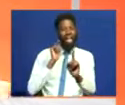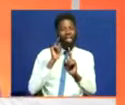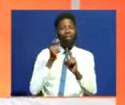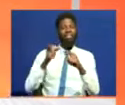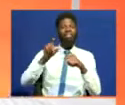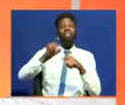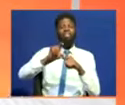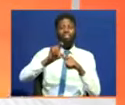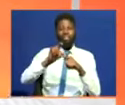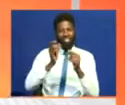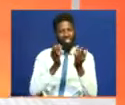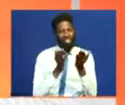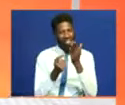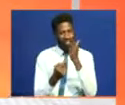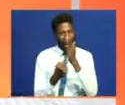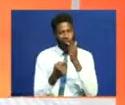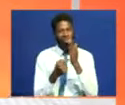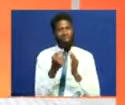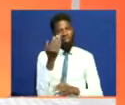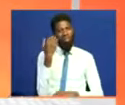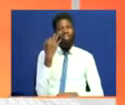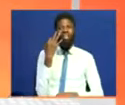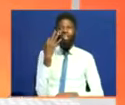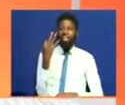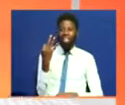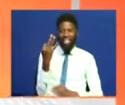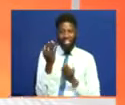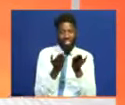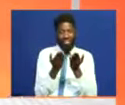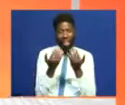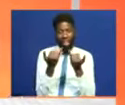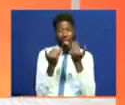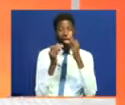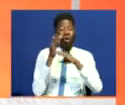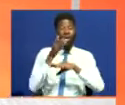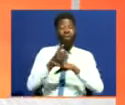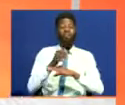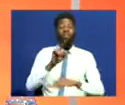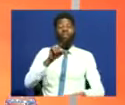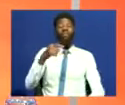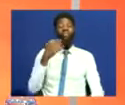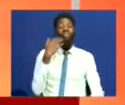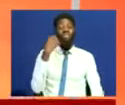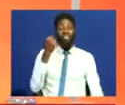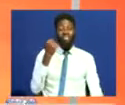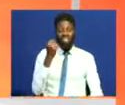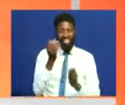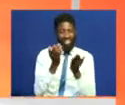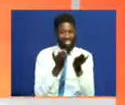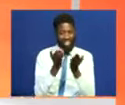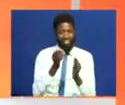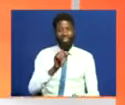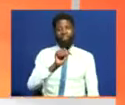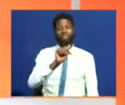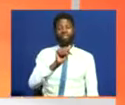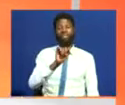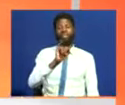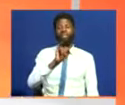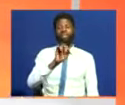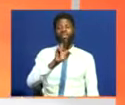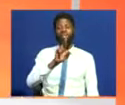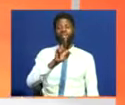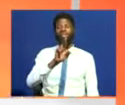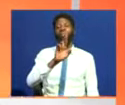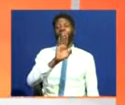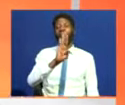300 services, and now we are almost at above 15,000 services. Okay, Airbnb, Abdi, is one of the